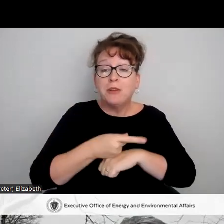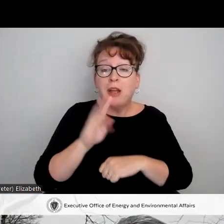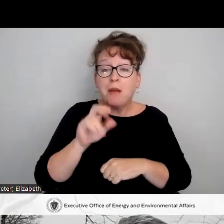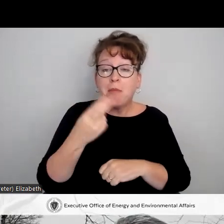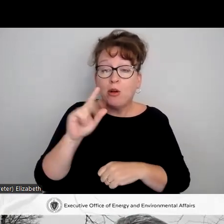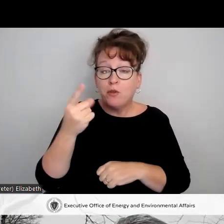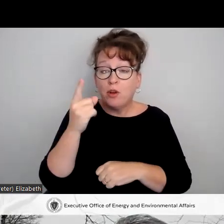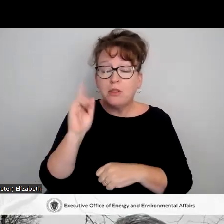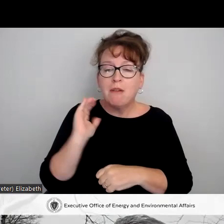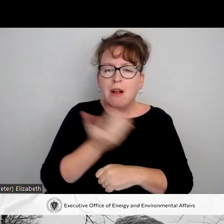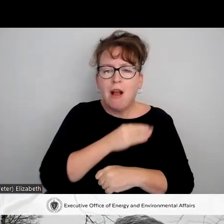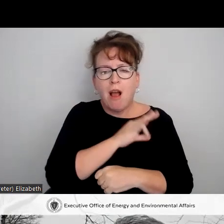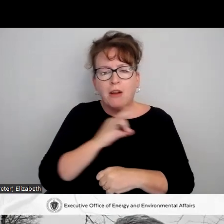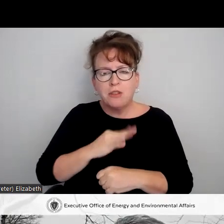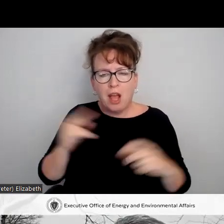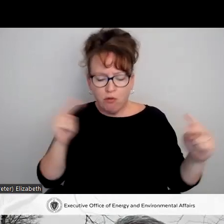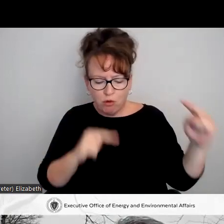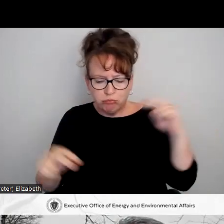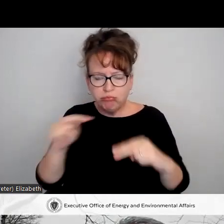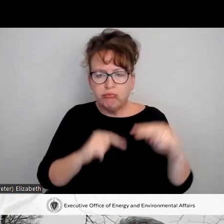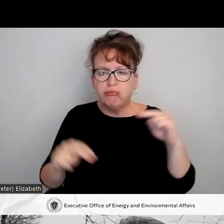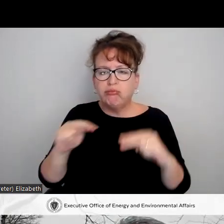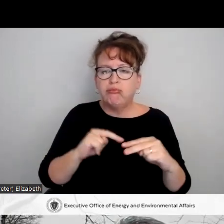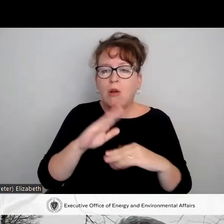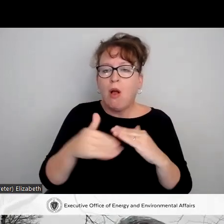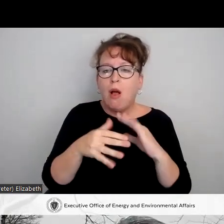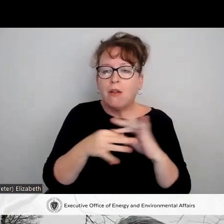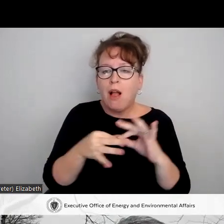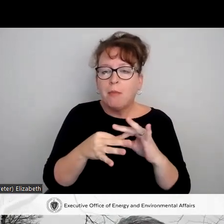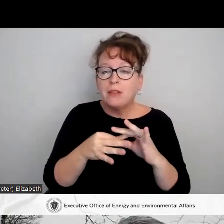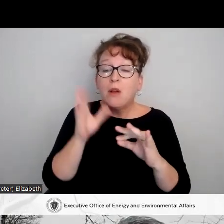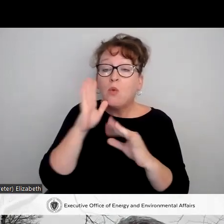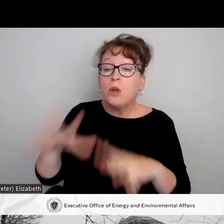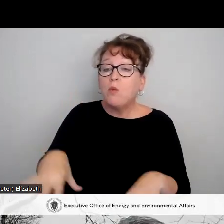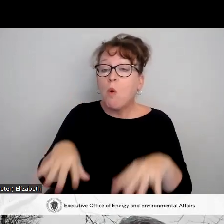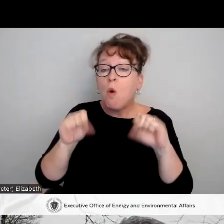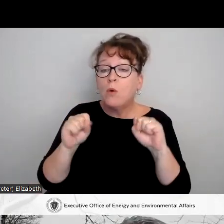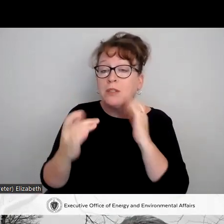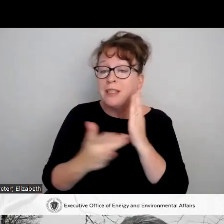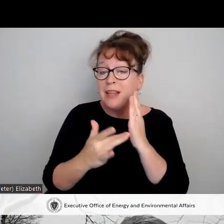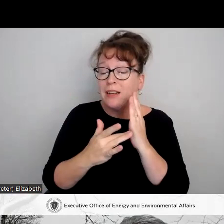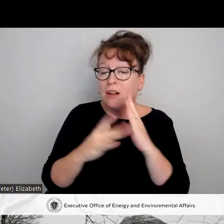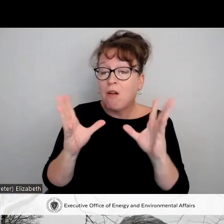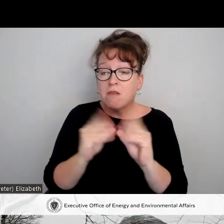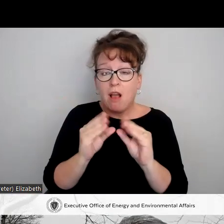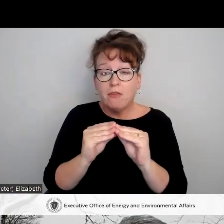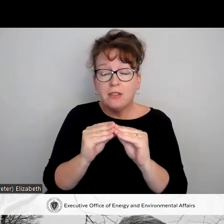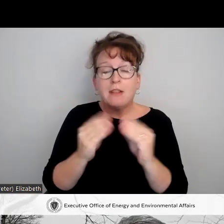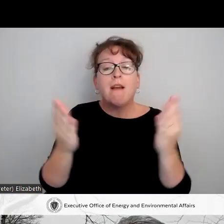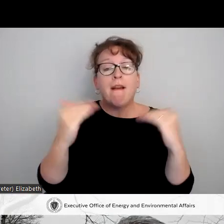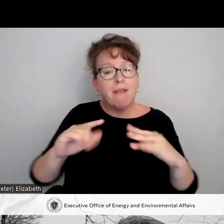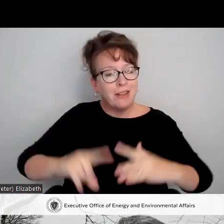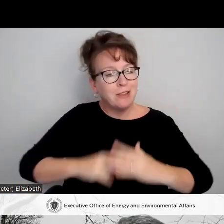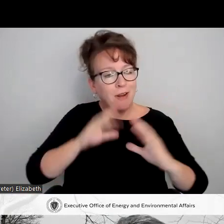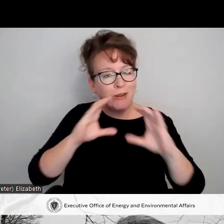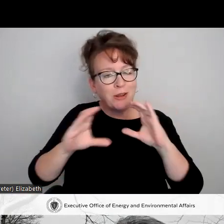bring people together in a technical conference, and we're going to start the conversation to figure out how we can make the energy